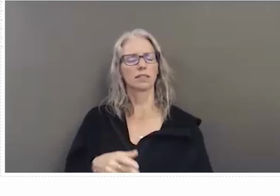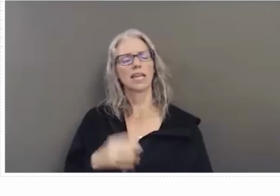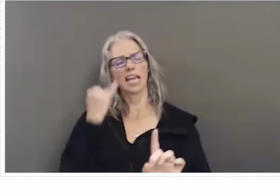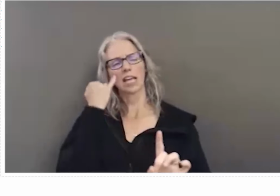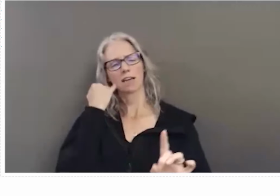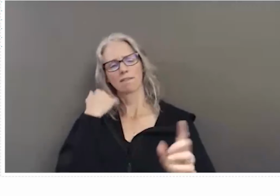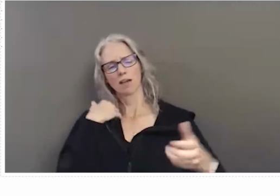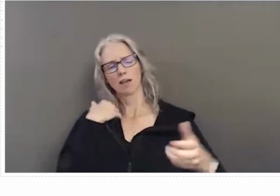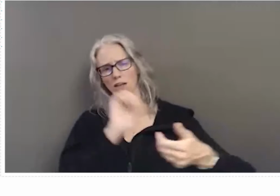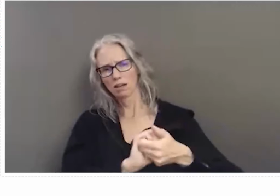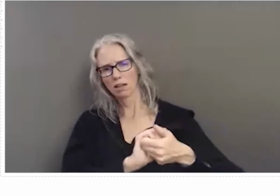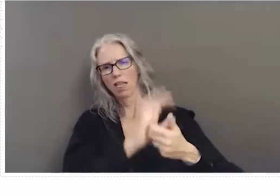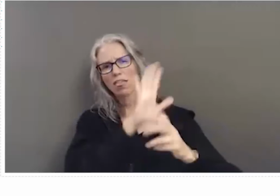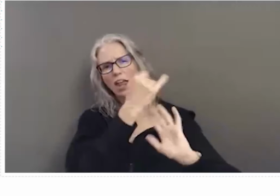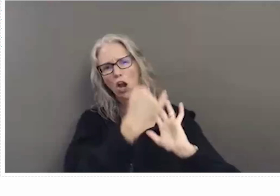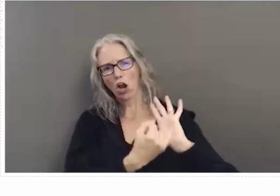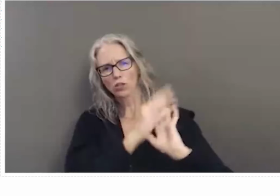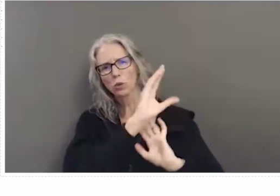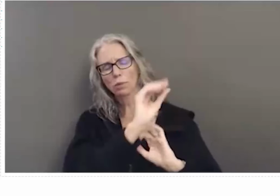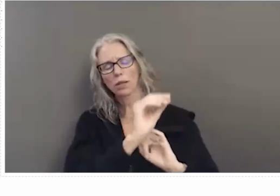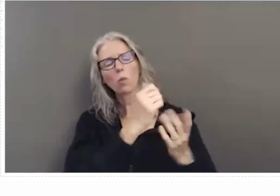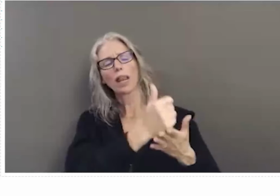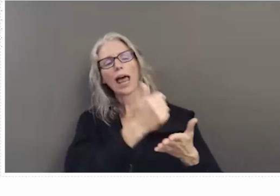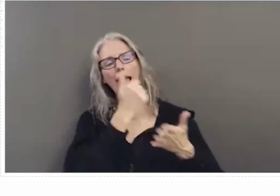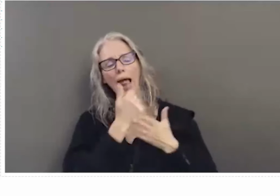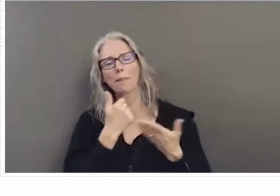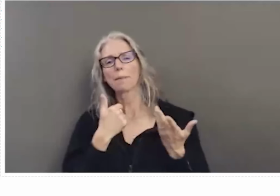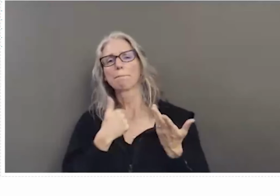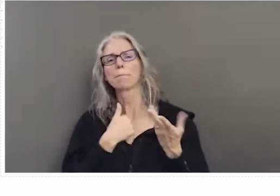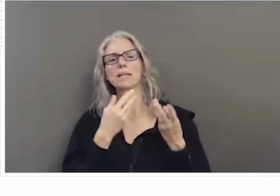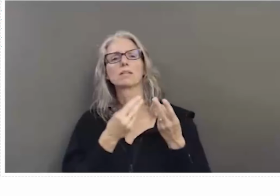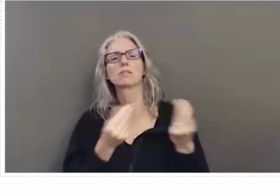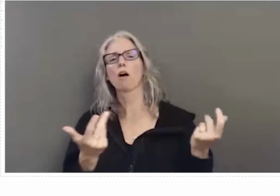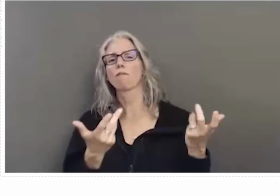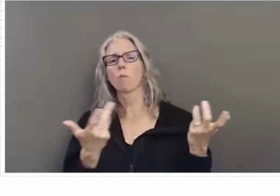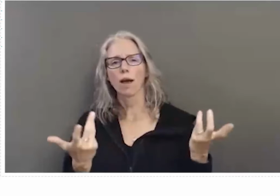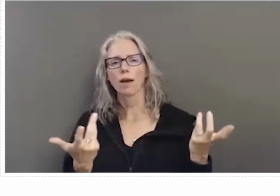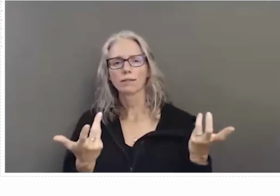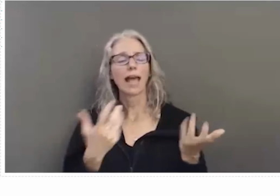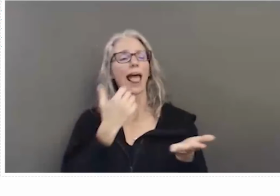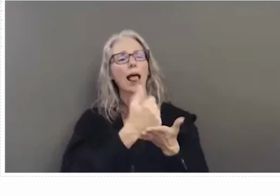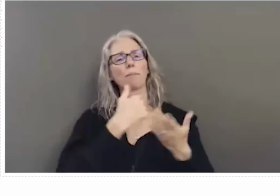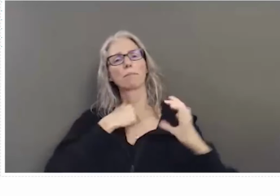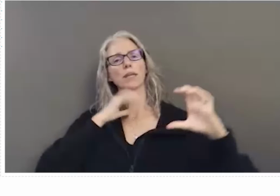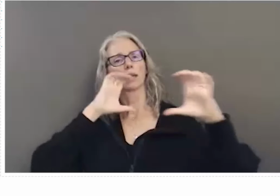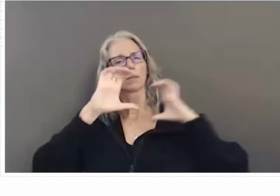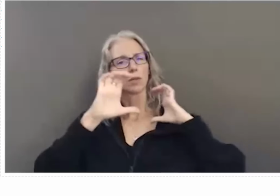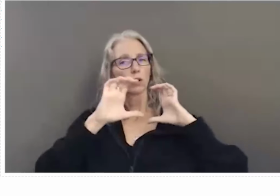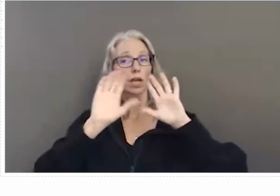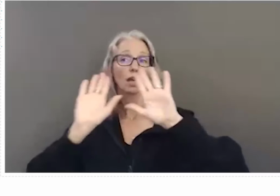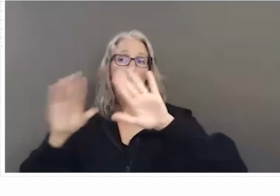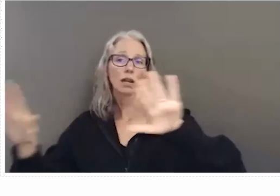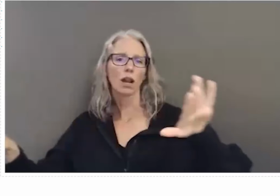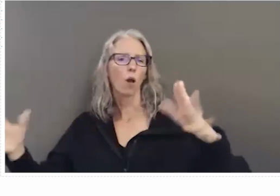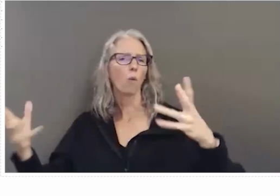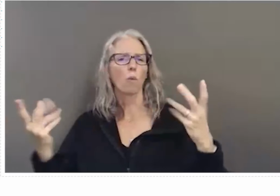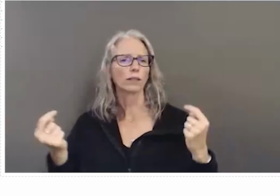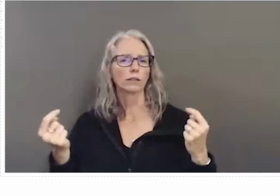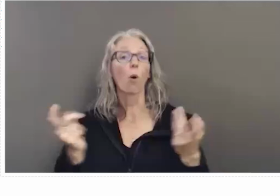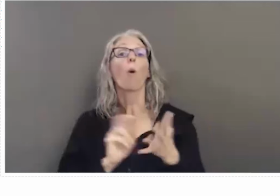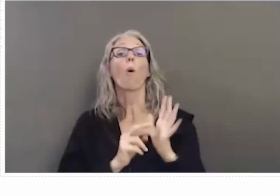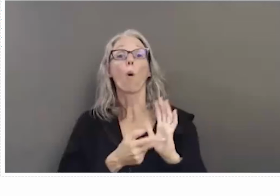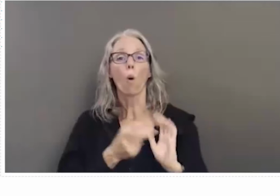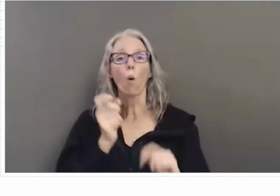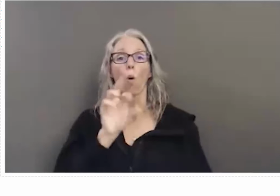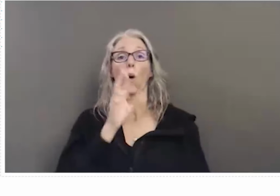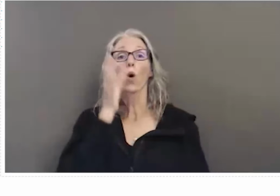of helping us to solve issues or communicate the right messages, or more importantly, make us credible when we want